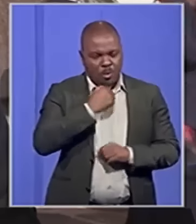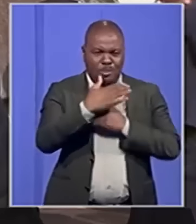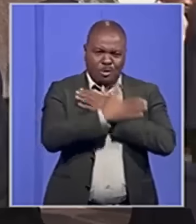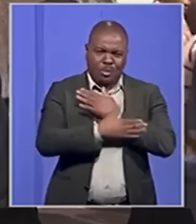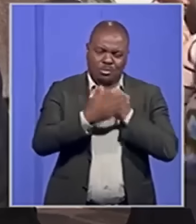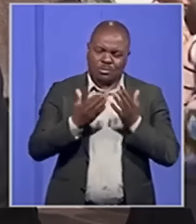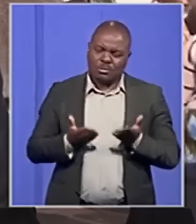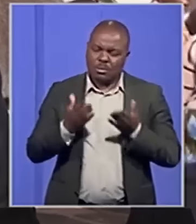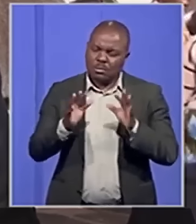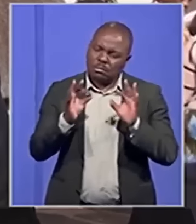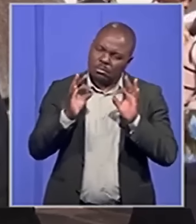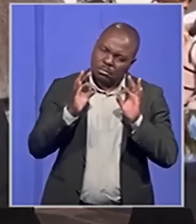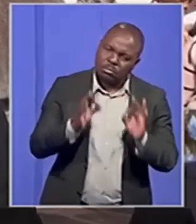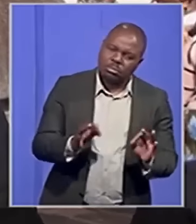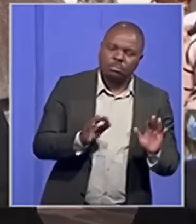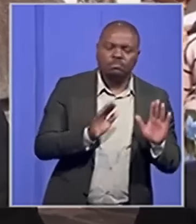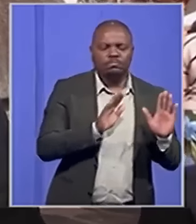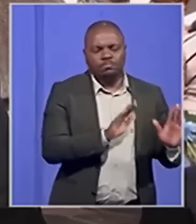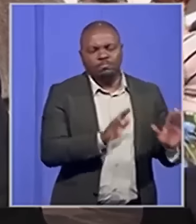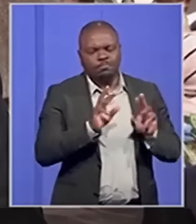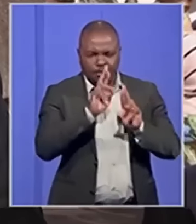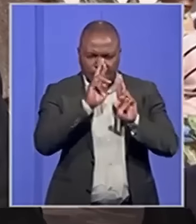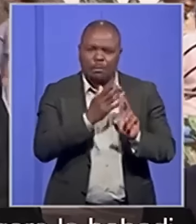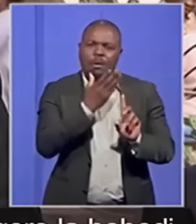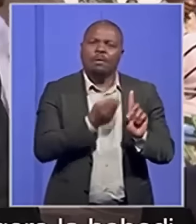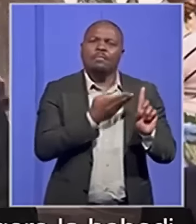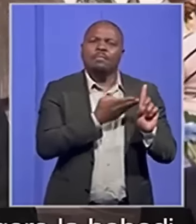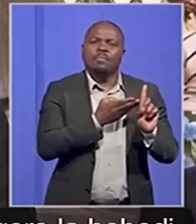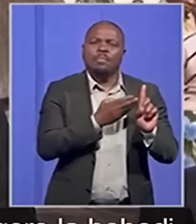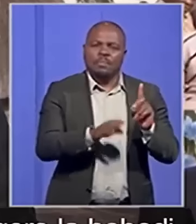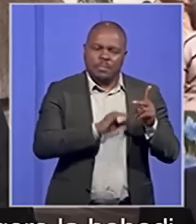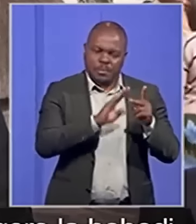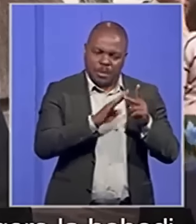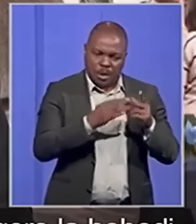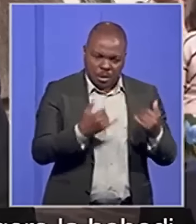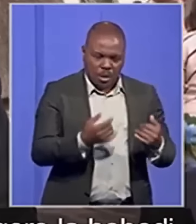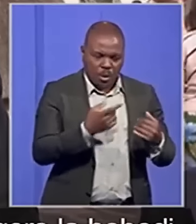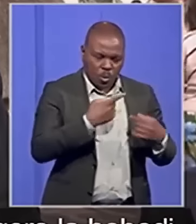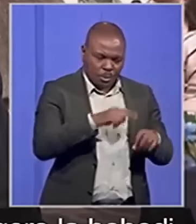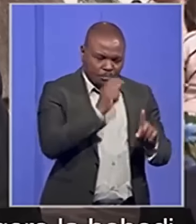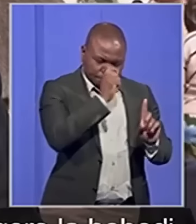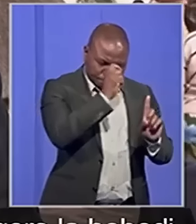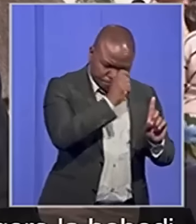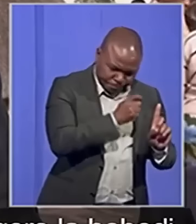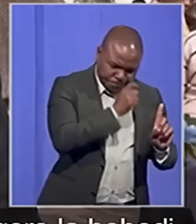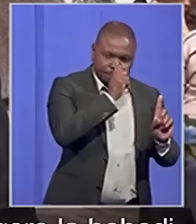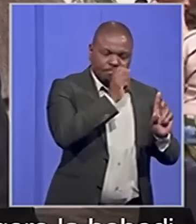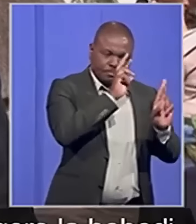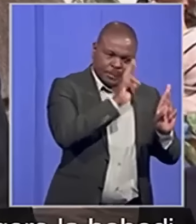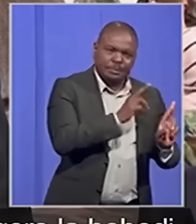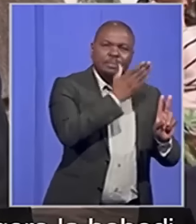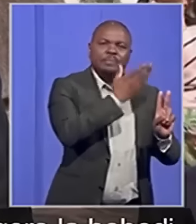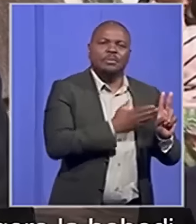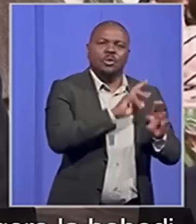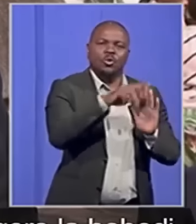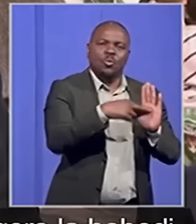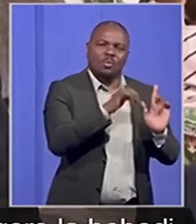with humility, and we are paying the respects for his